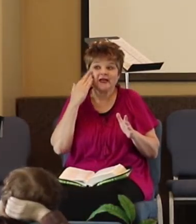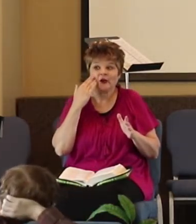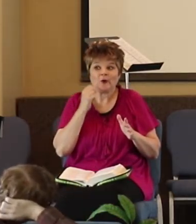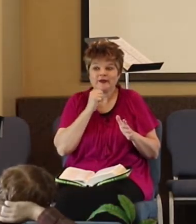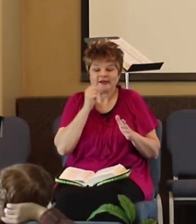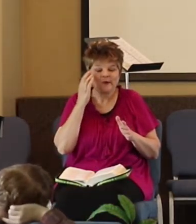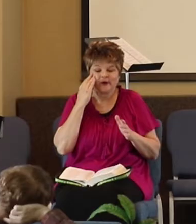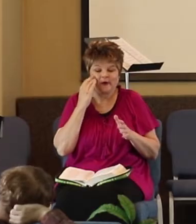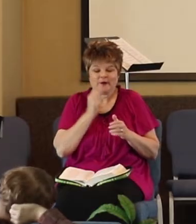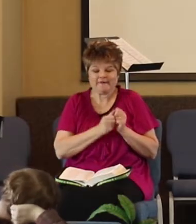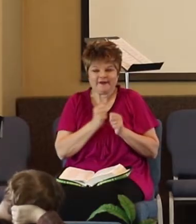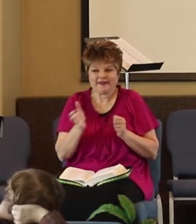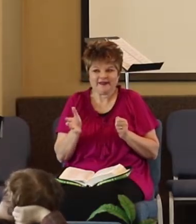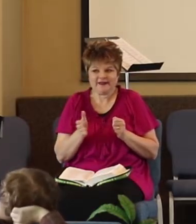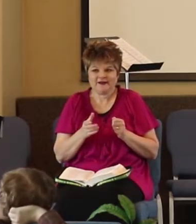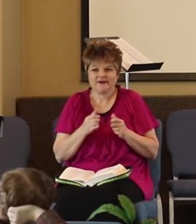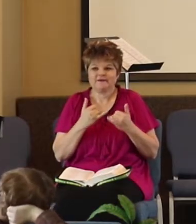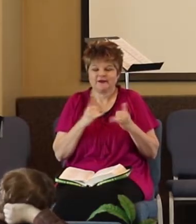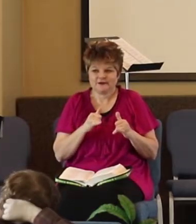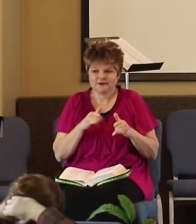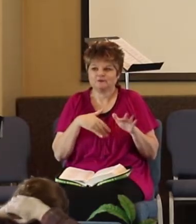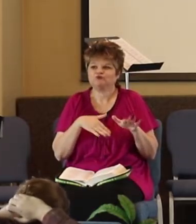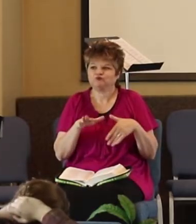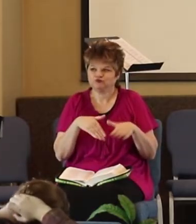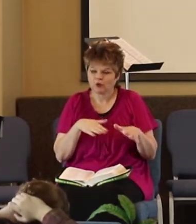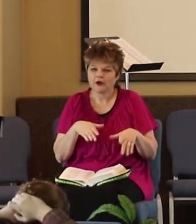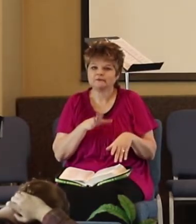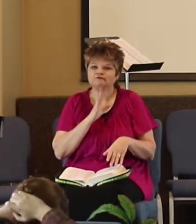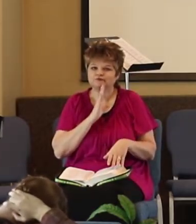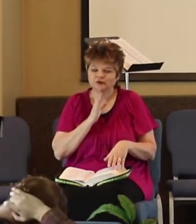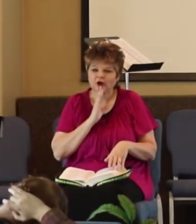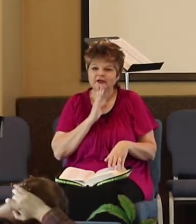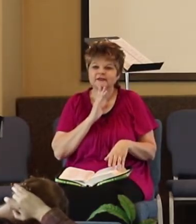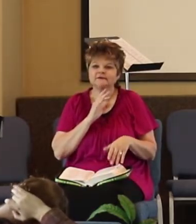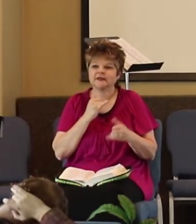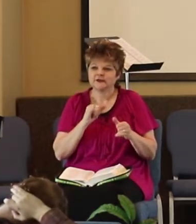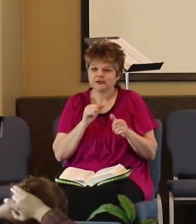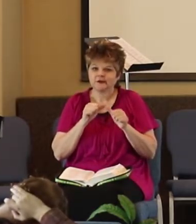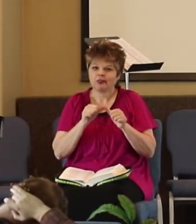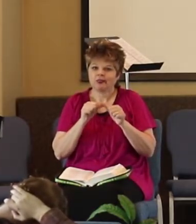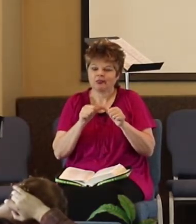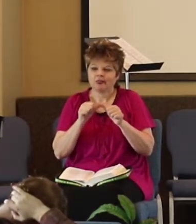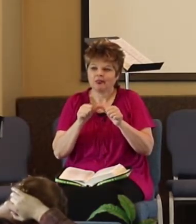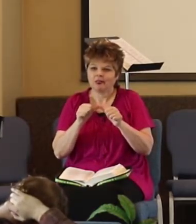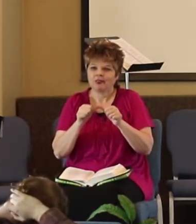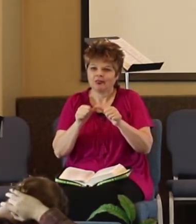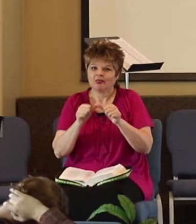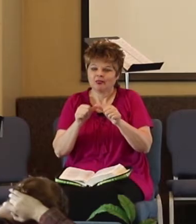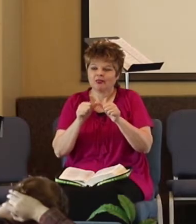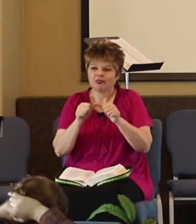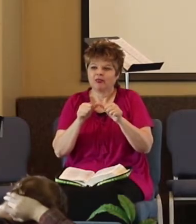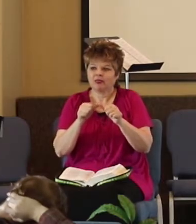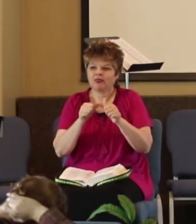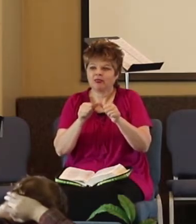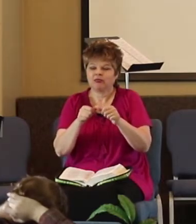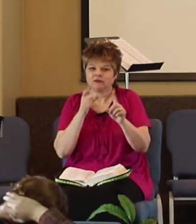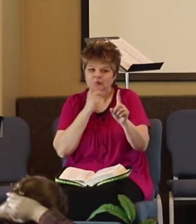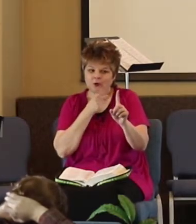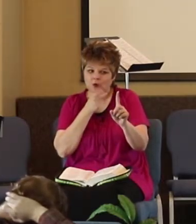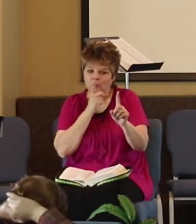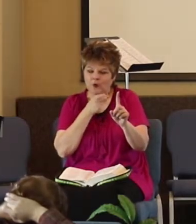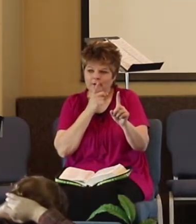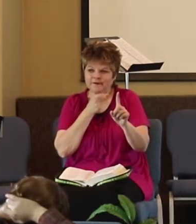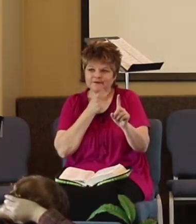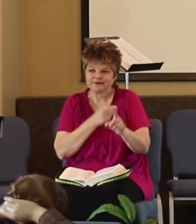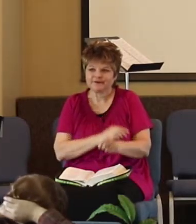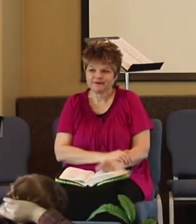they're still walking. They're still talking. They're still going forward, pressing towards the goal, as Paul says.